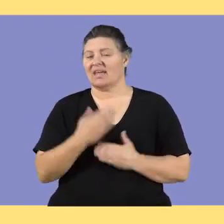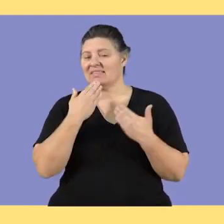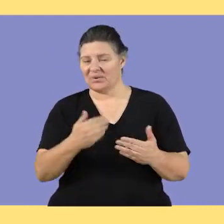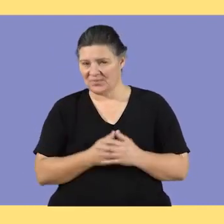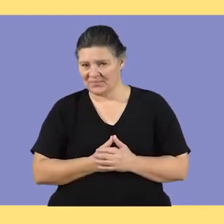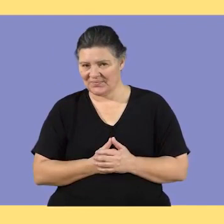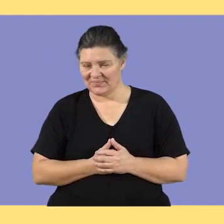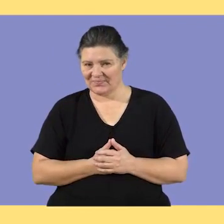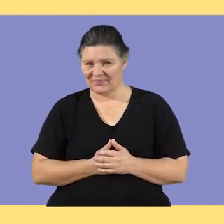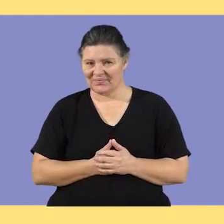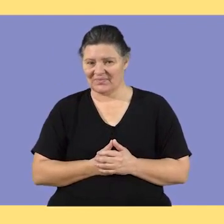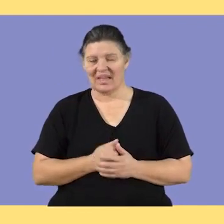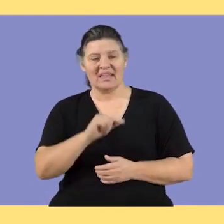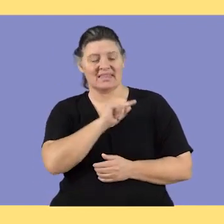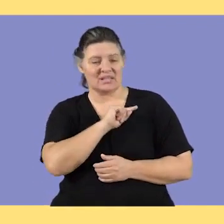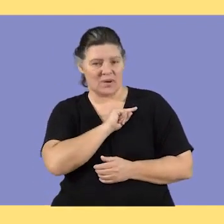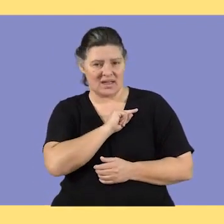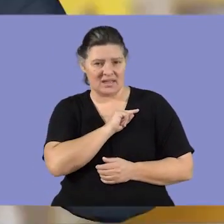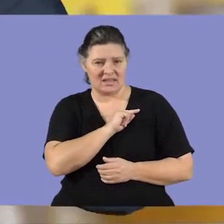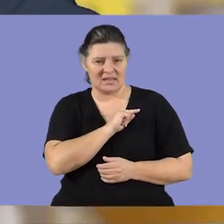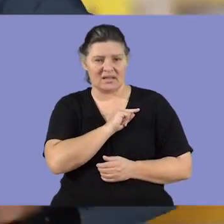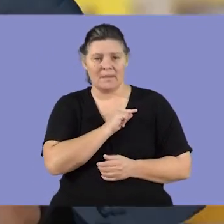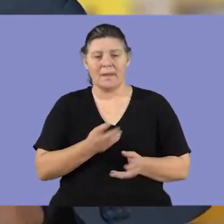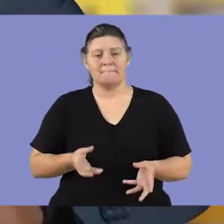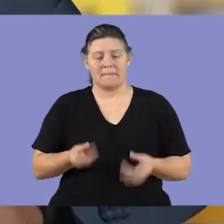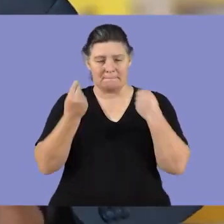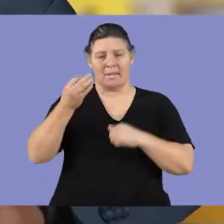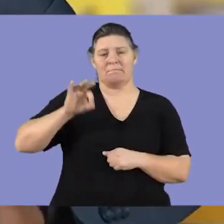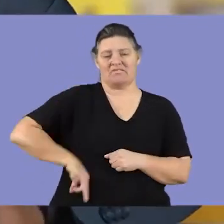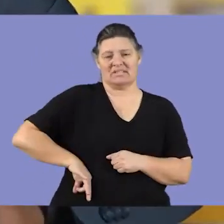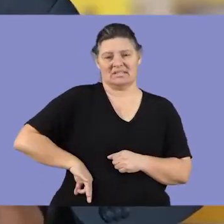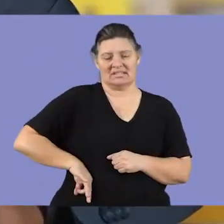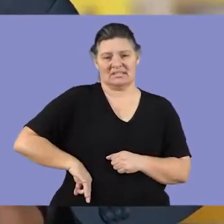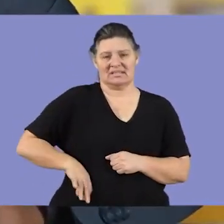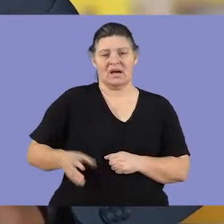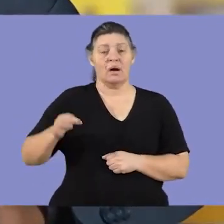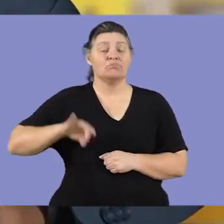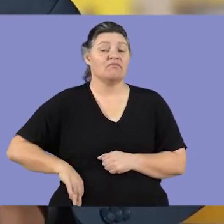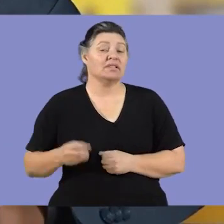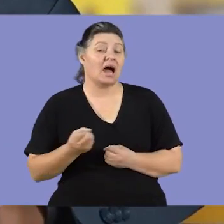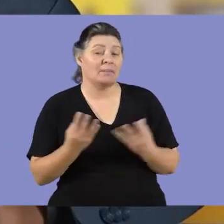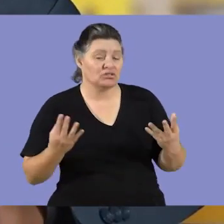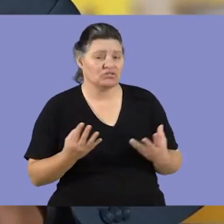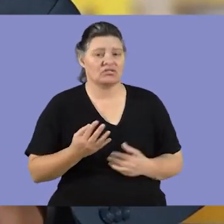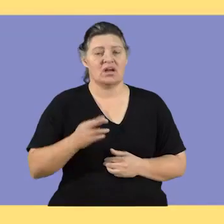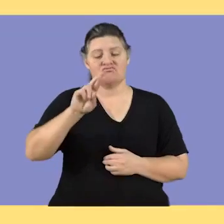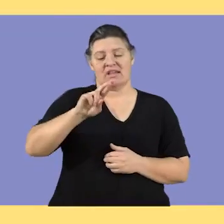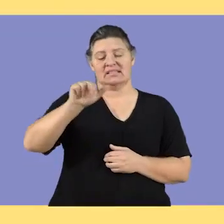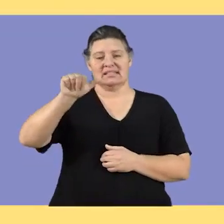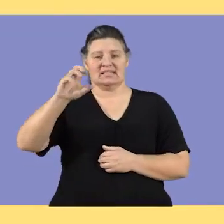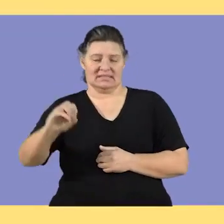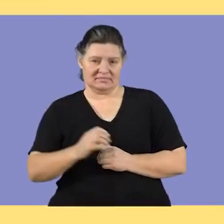60. Thank you so much. If you're getting 60, therefore, it means you got the profit. My profit